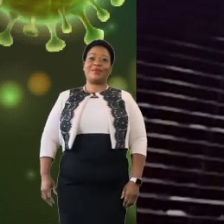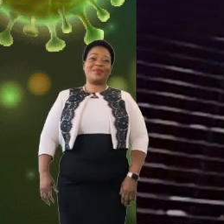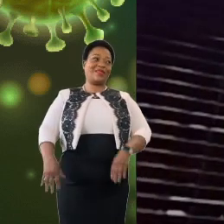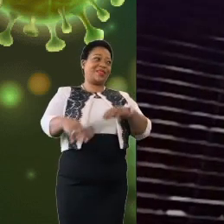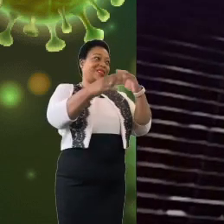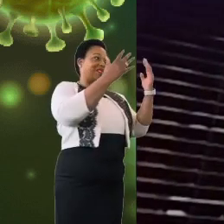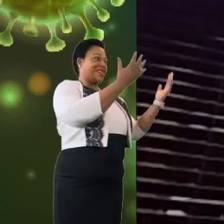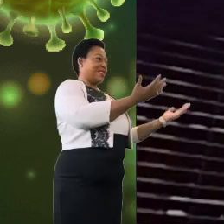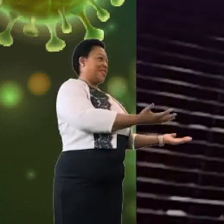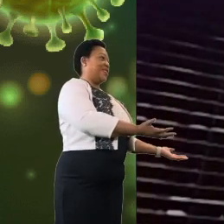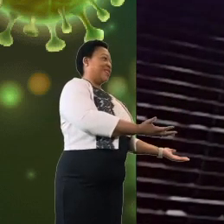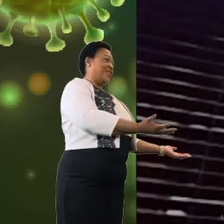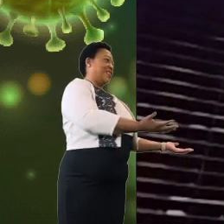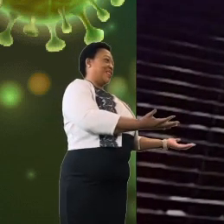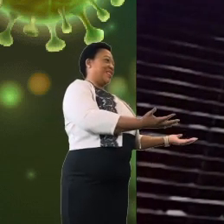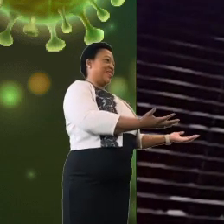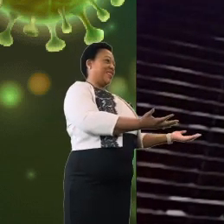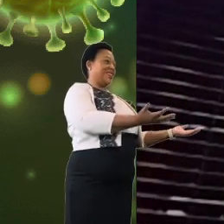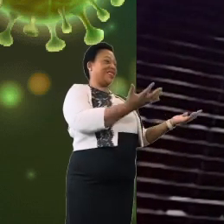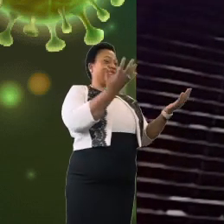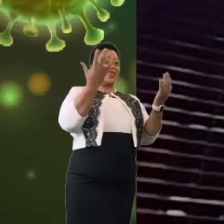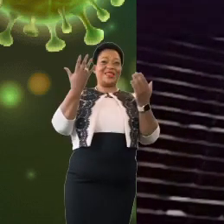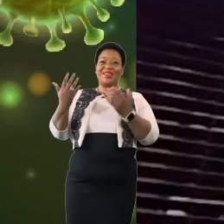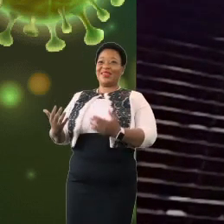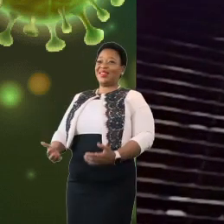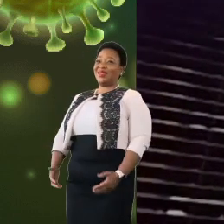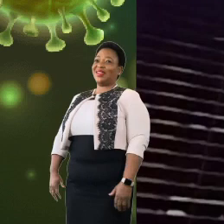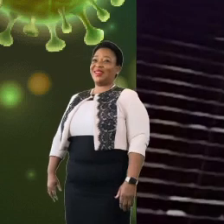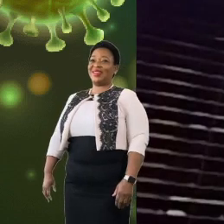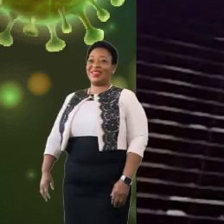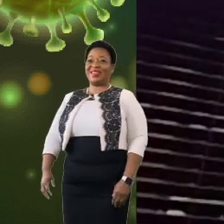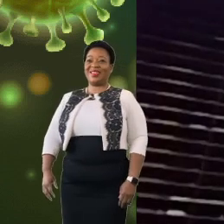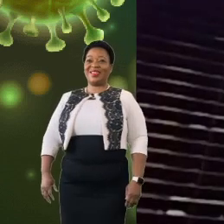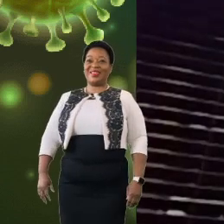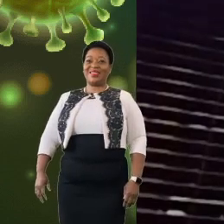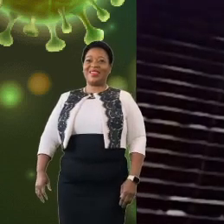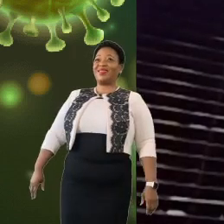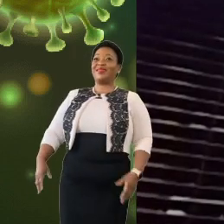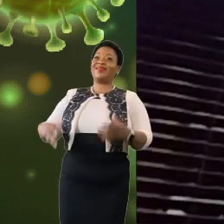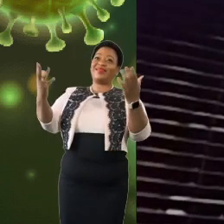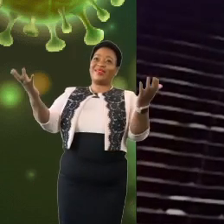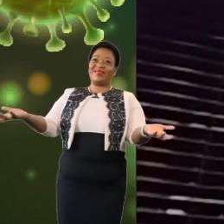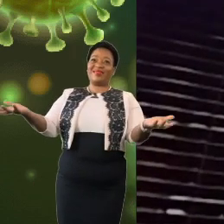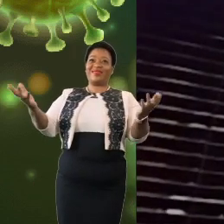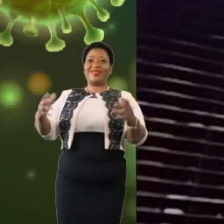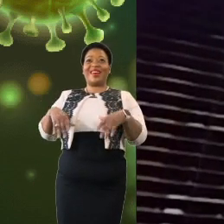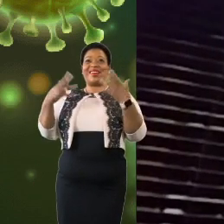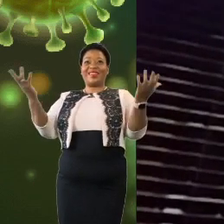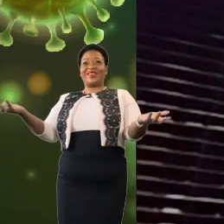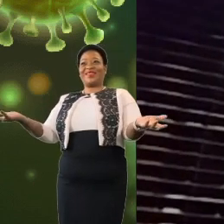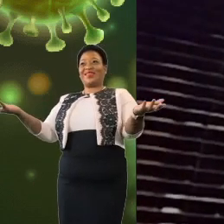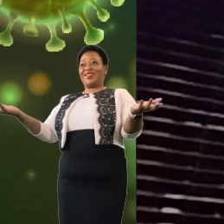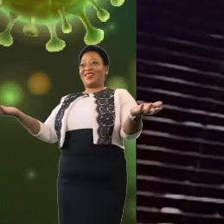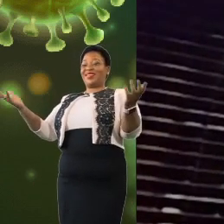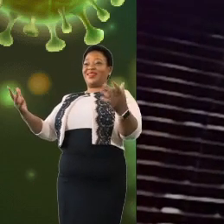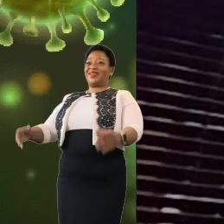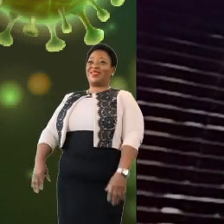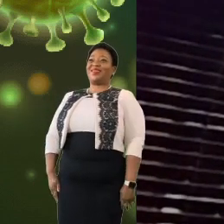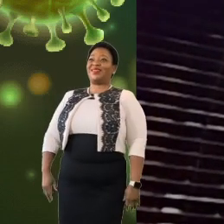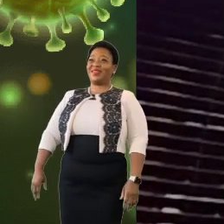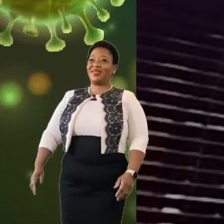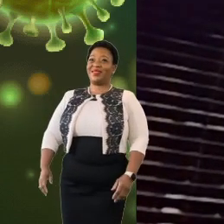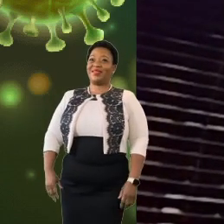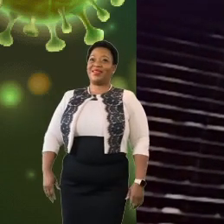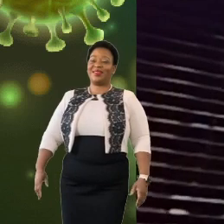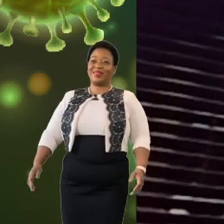to Tebogo that we would like him to come back for our next webinar of industry development,